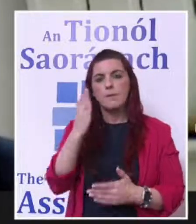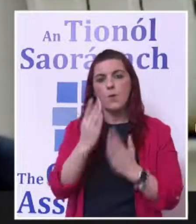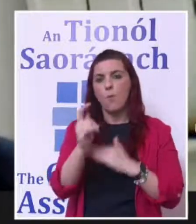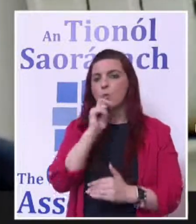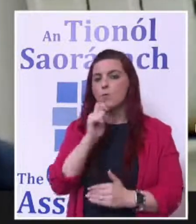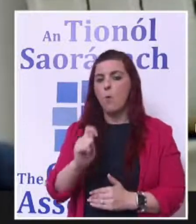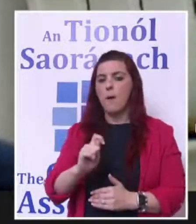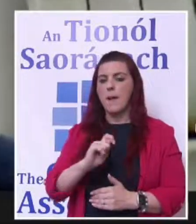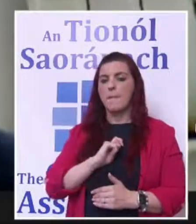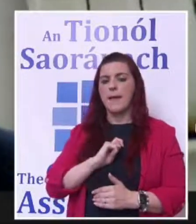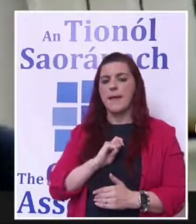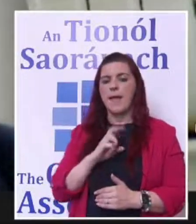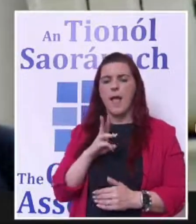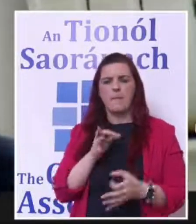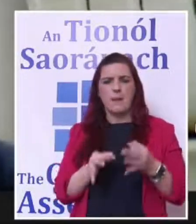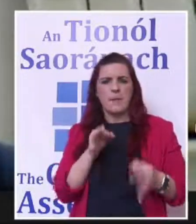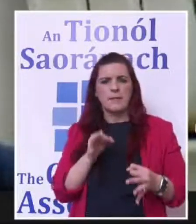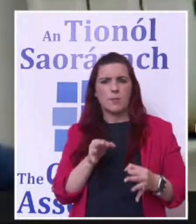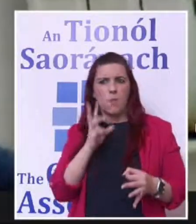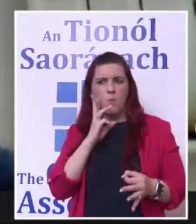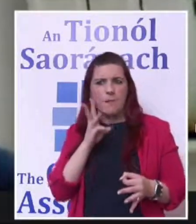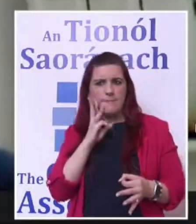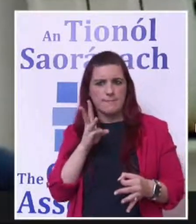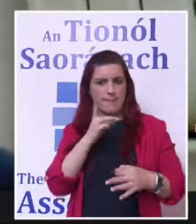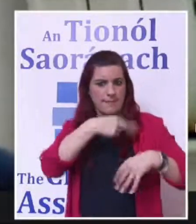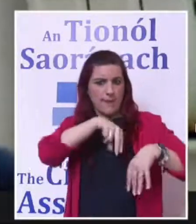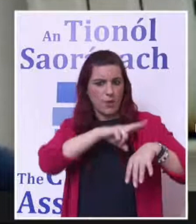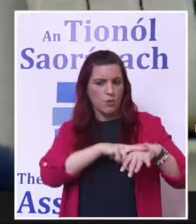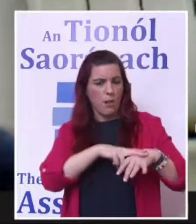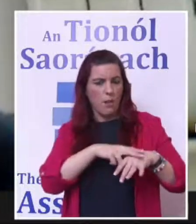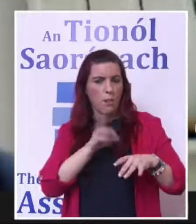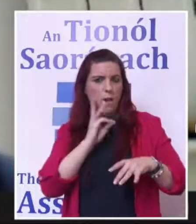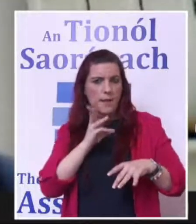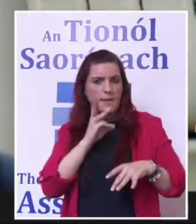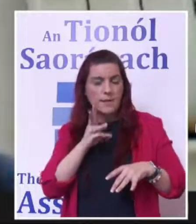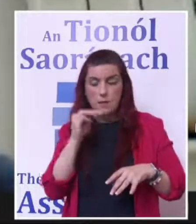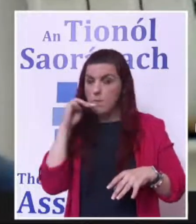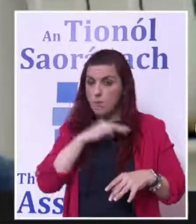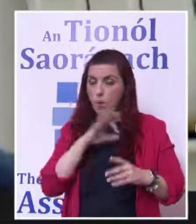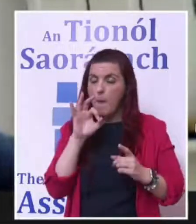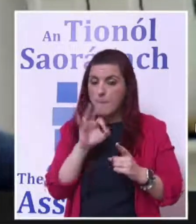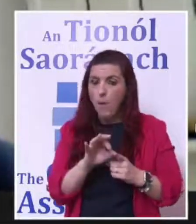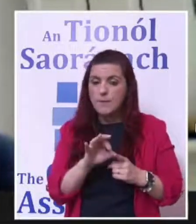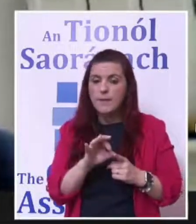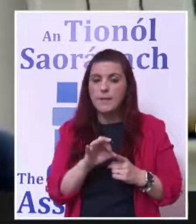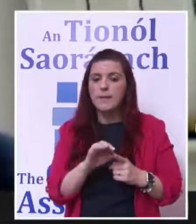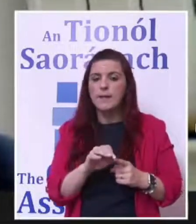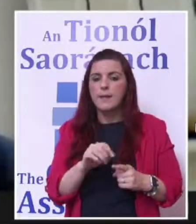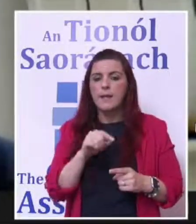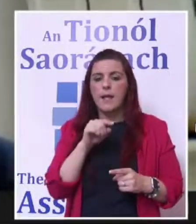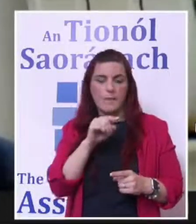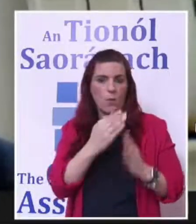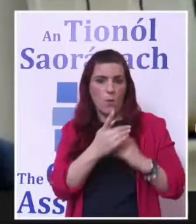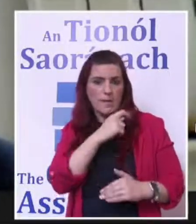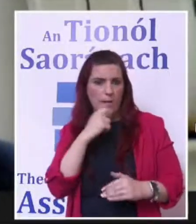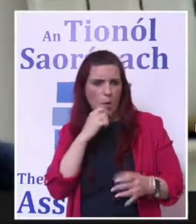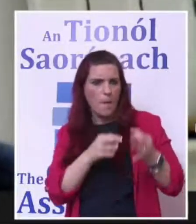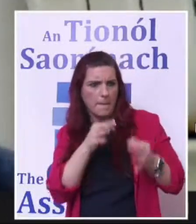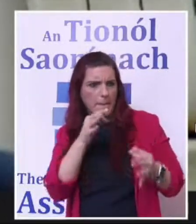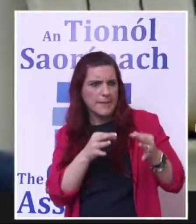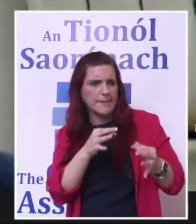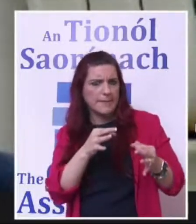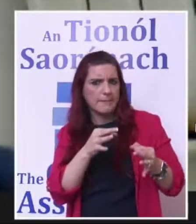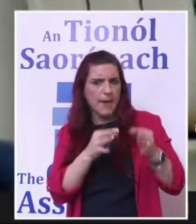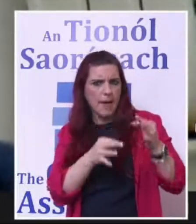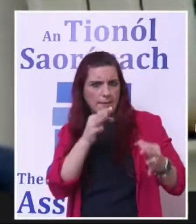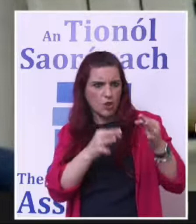there would be a political willingness at national level, and this is a very important point because some of you raised this, that there would be a political willingness at